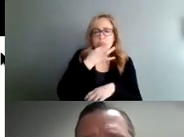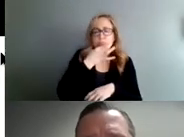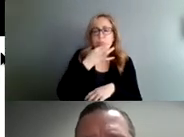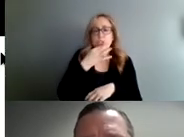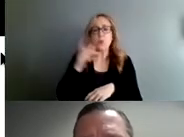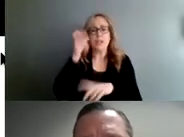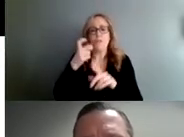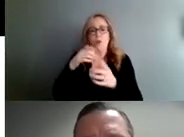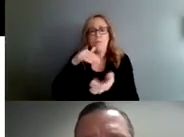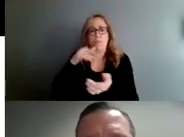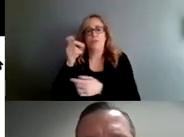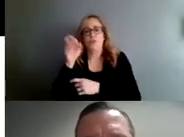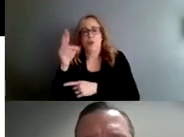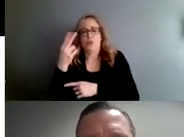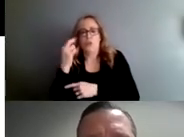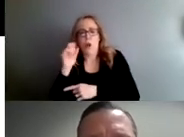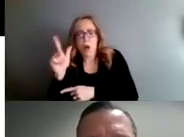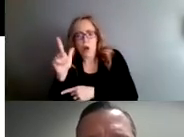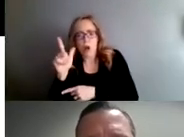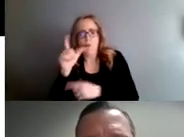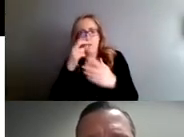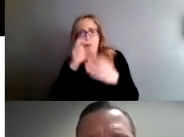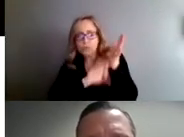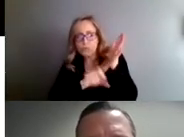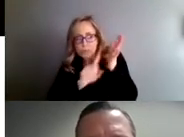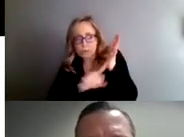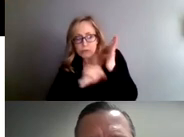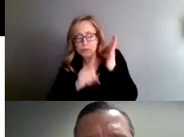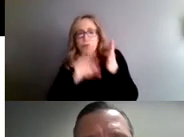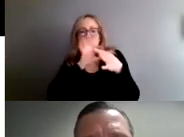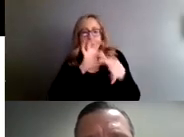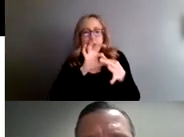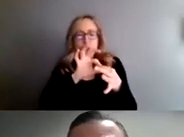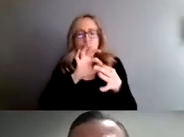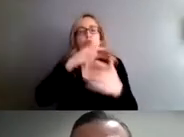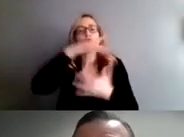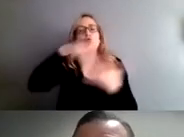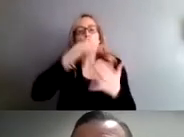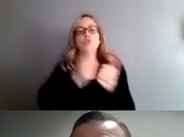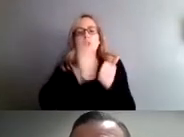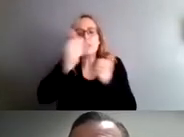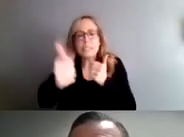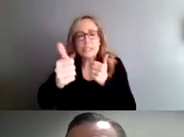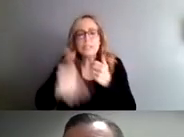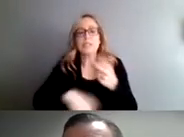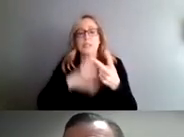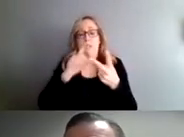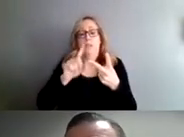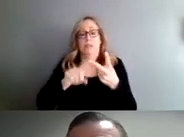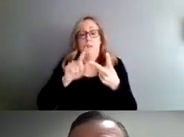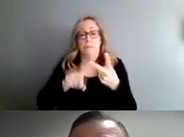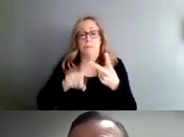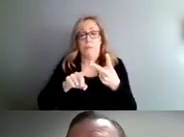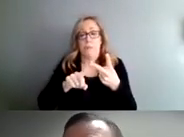learned now in terms of the research around COVID-19, specifically around social distancing. Two, we're going to maximize options for you as